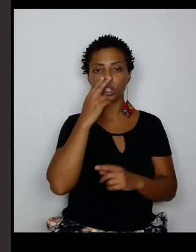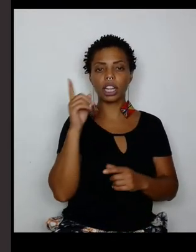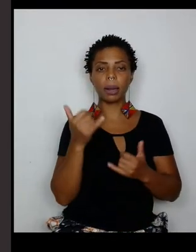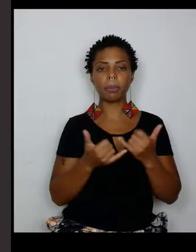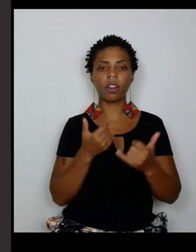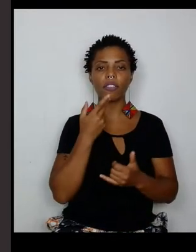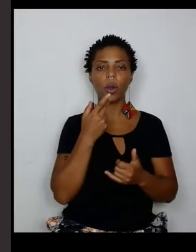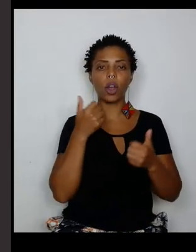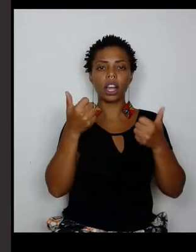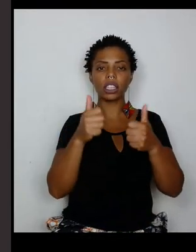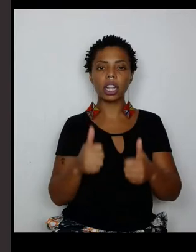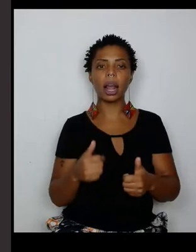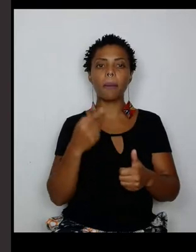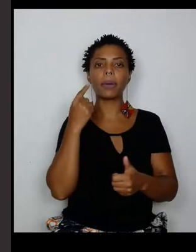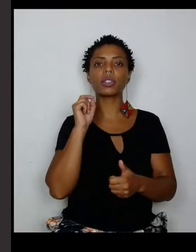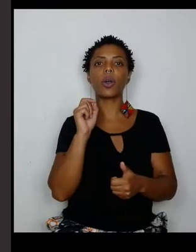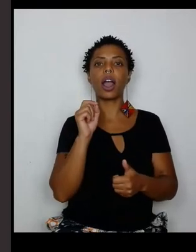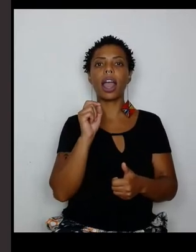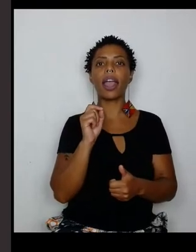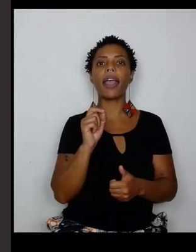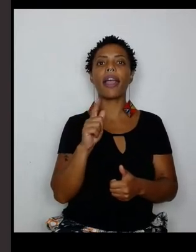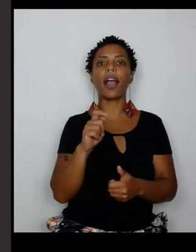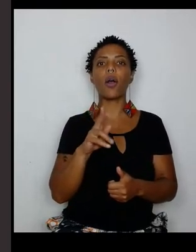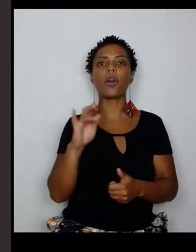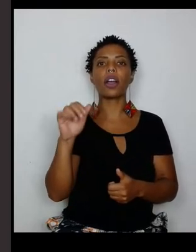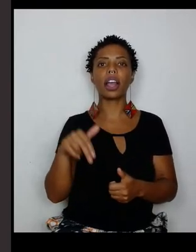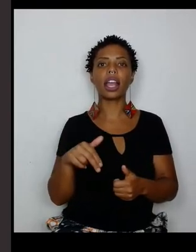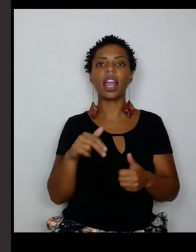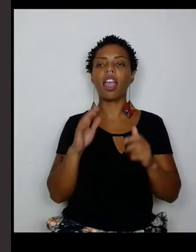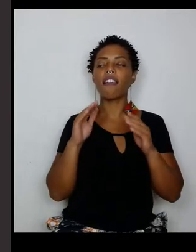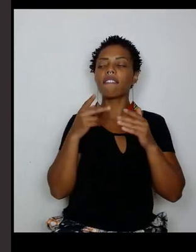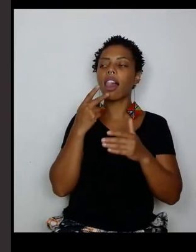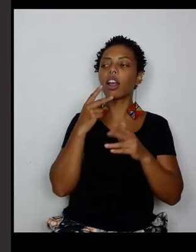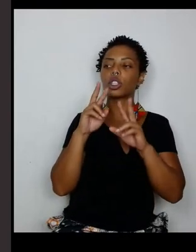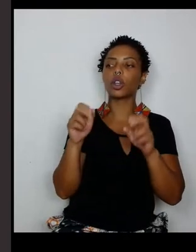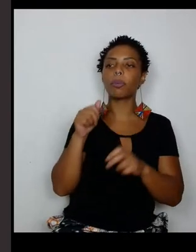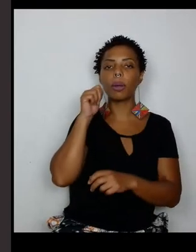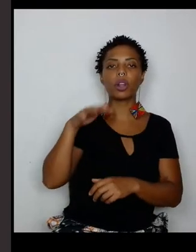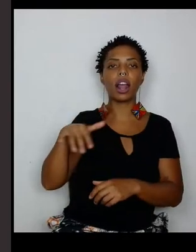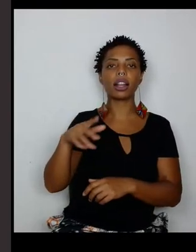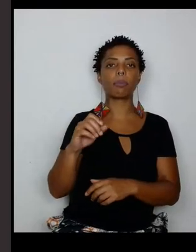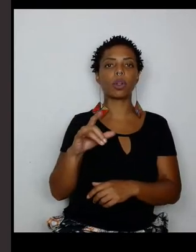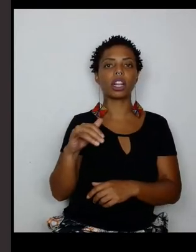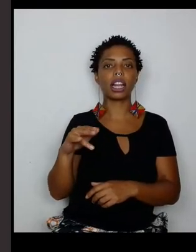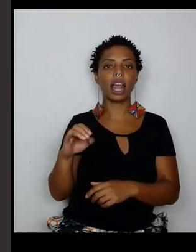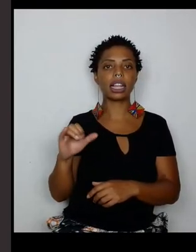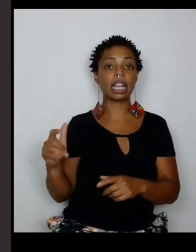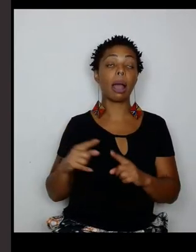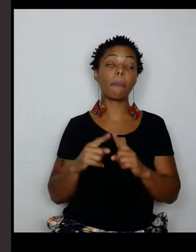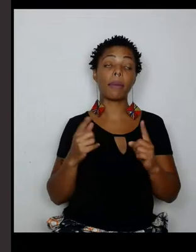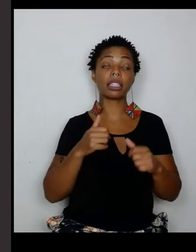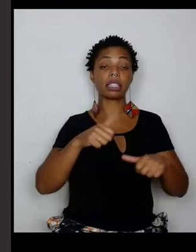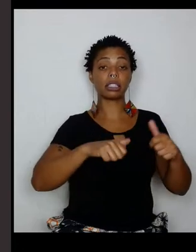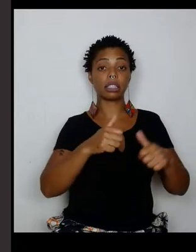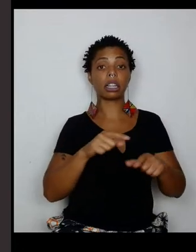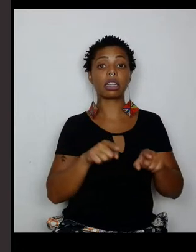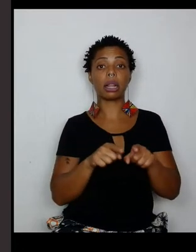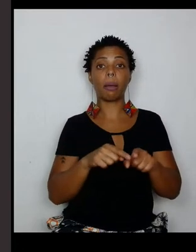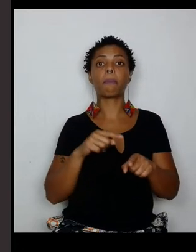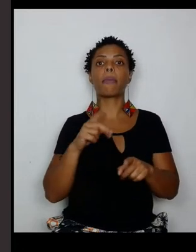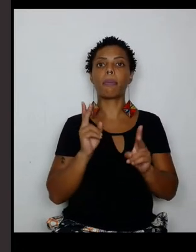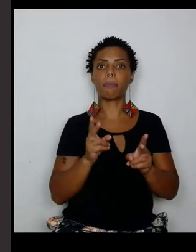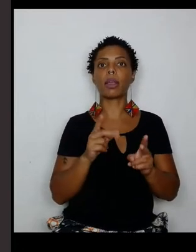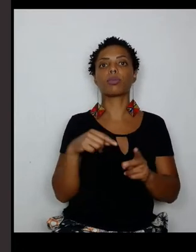polynesia in fact similar criticism greeted fremier's work in his own lifetime his earlier next slide please his